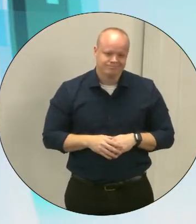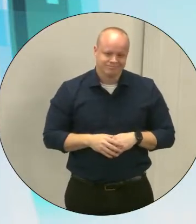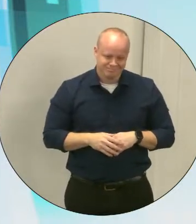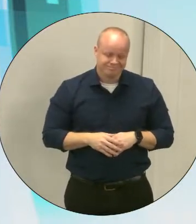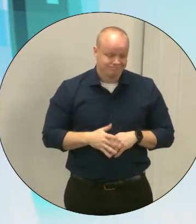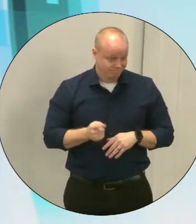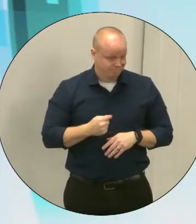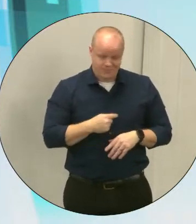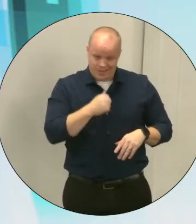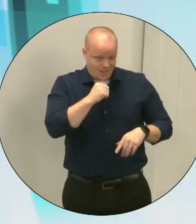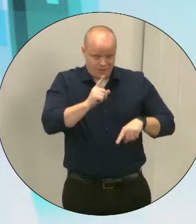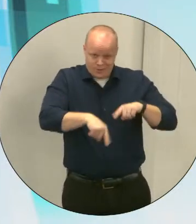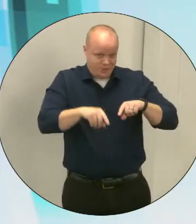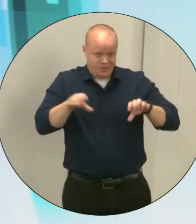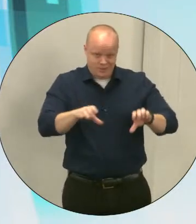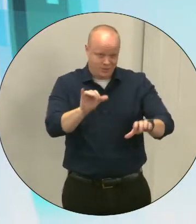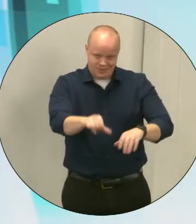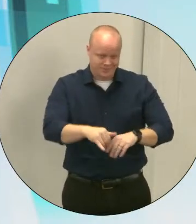I wouldn't be able to do it.